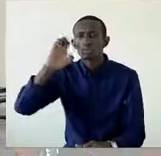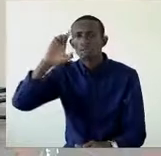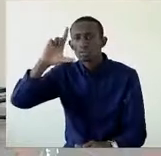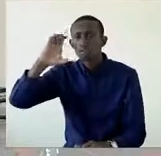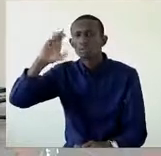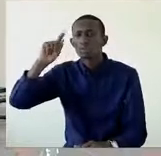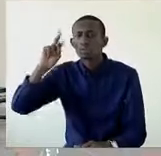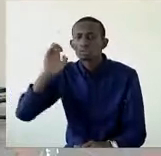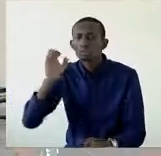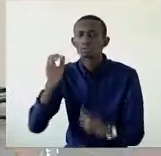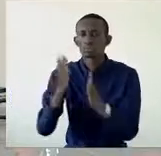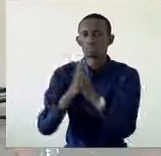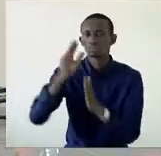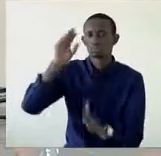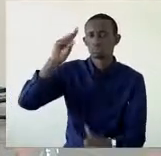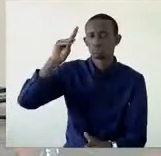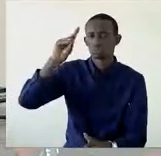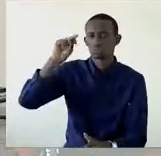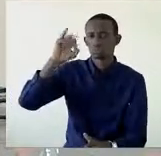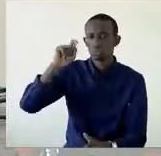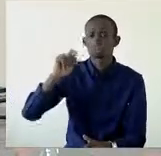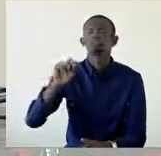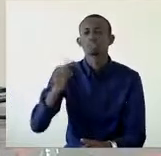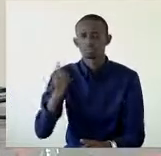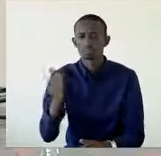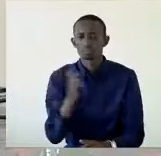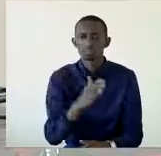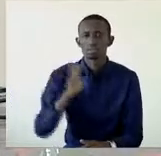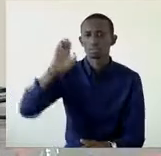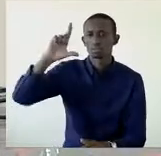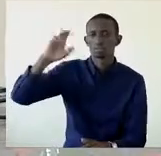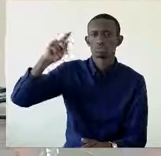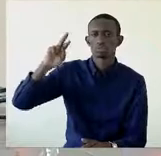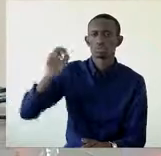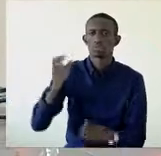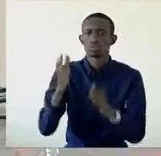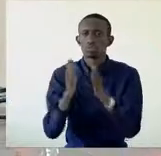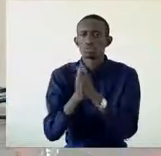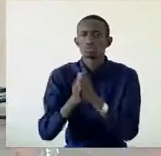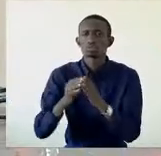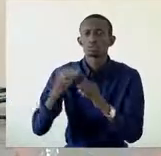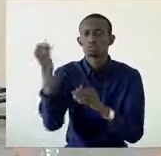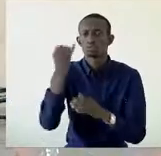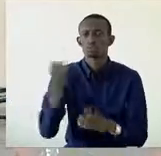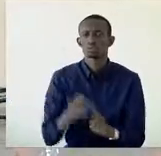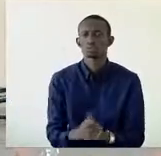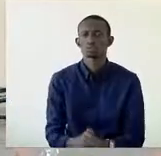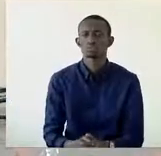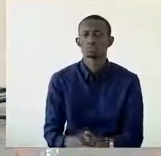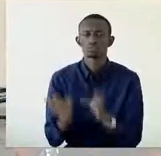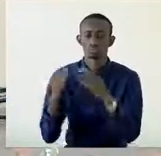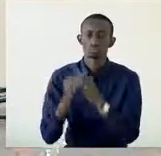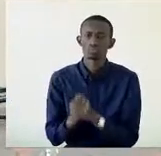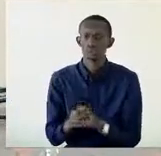and electron donating. Remember what we talked about here. We said electron